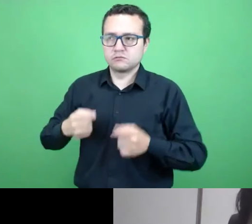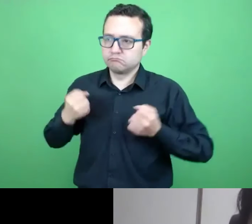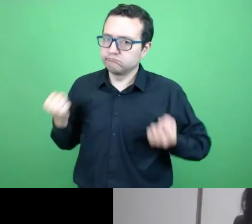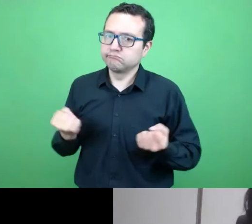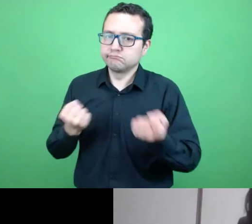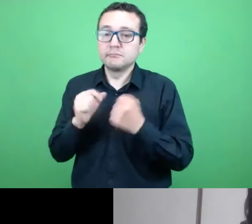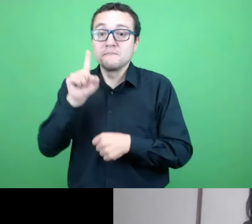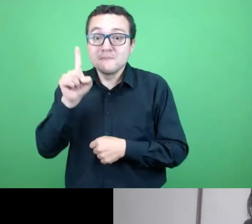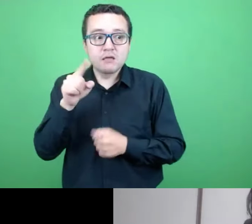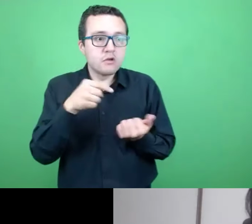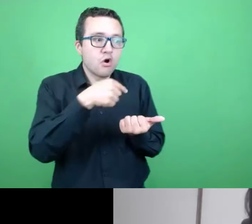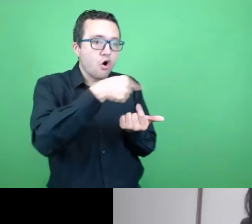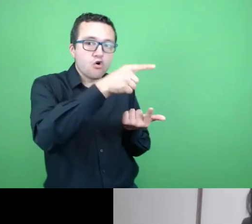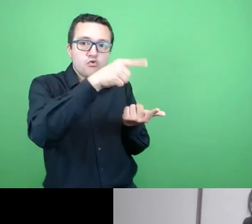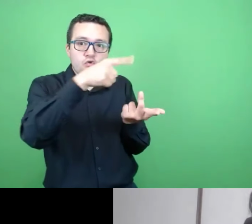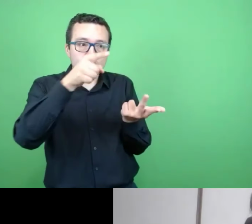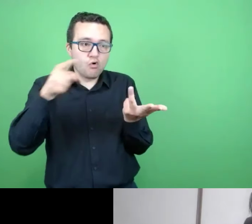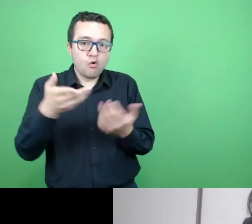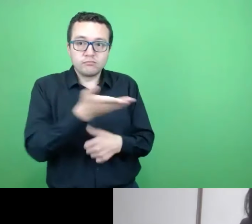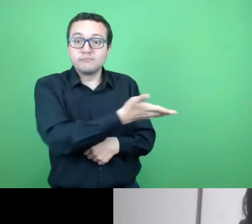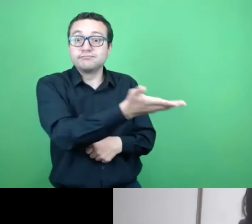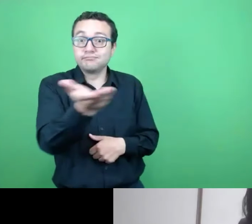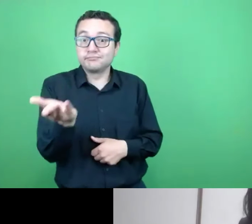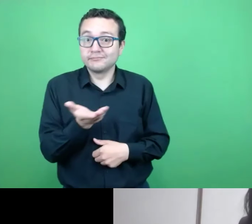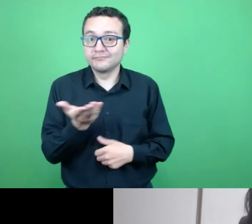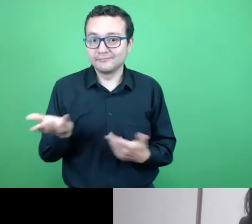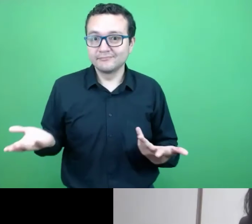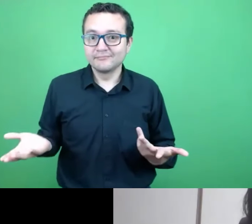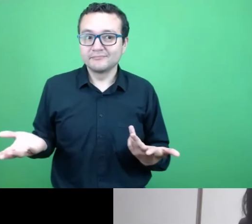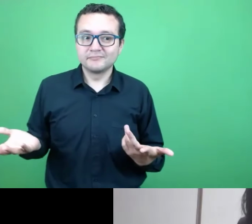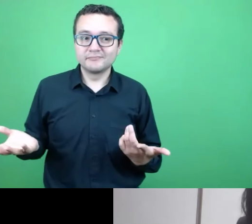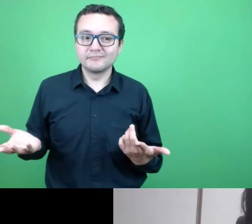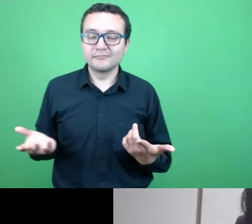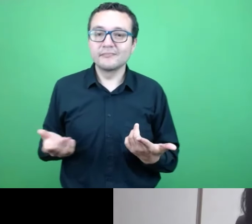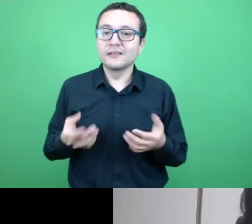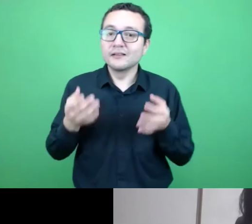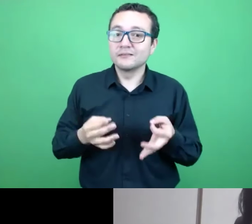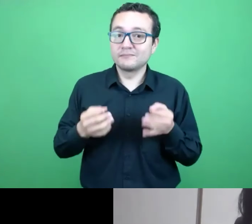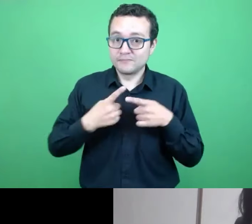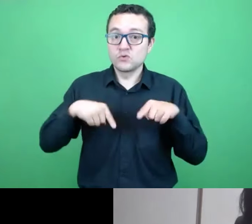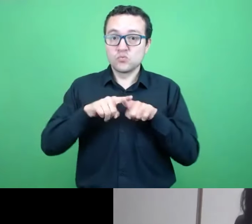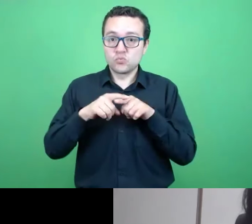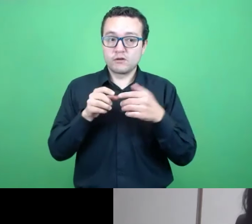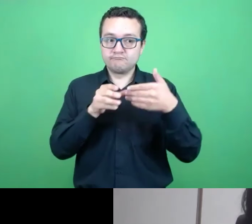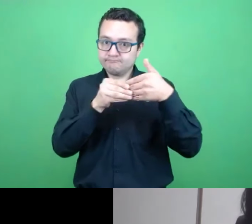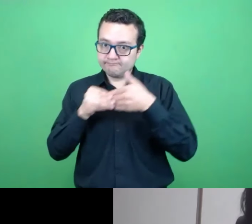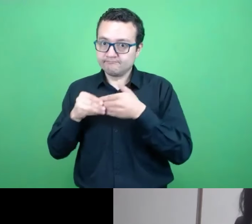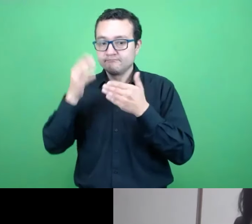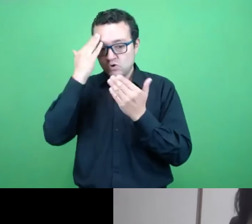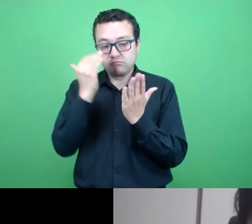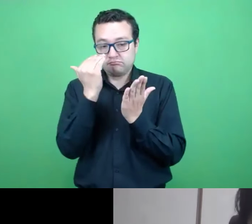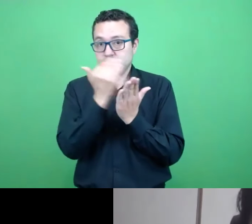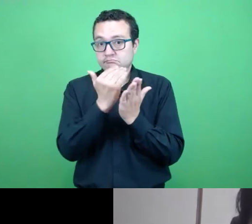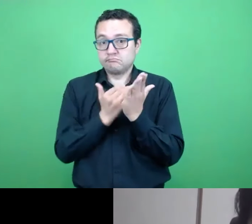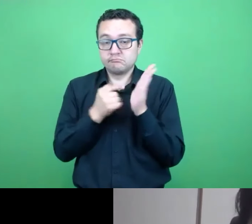that the isolation guidelines, we have CRPD, general comment number 1. We have a